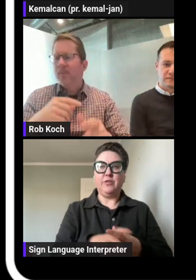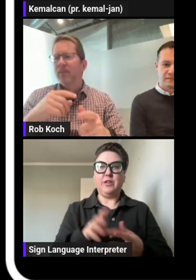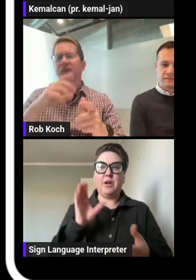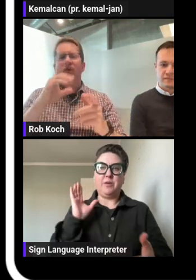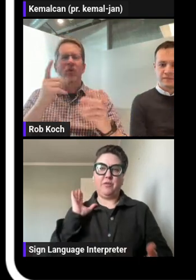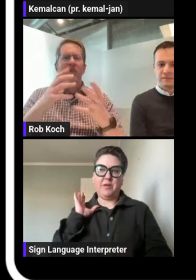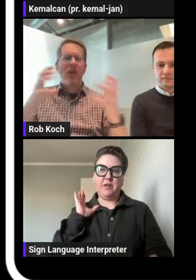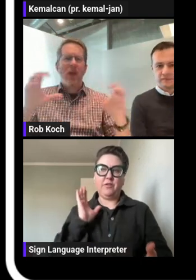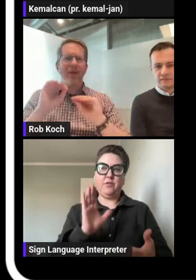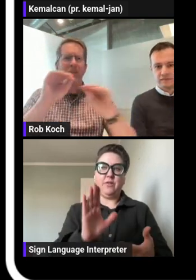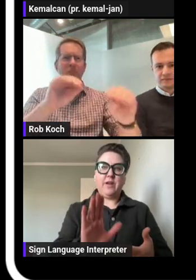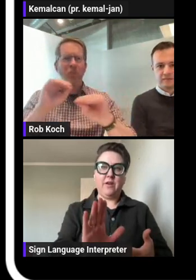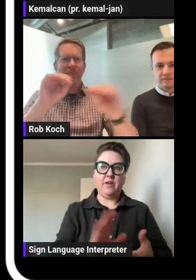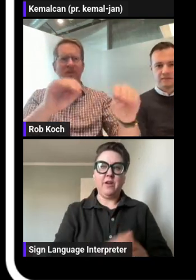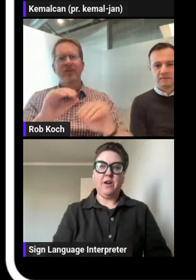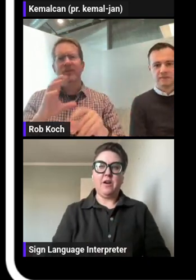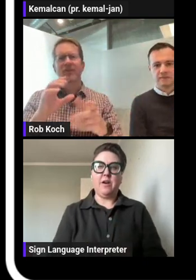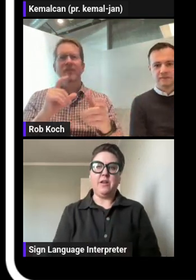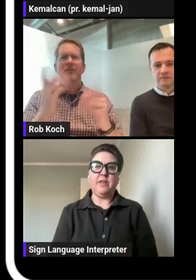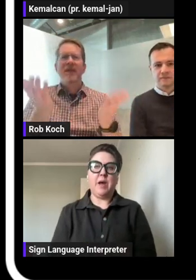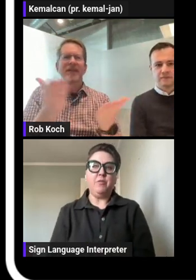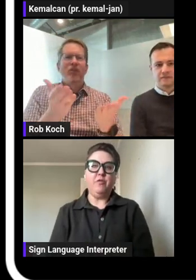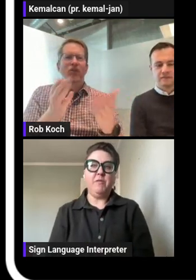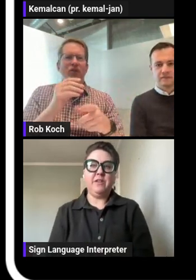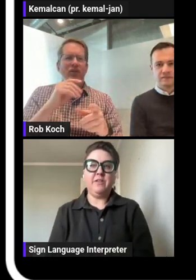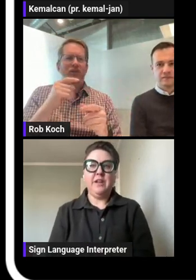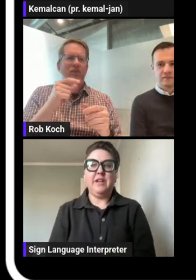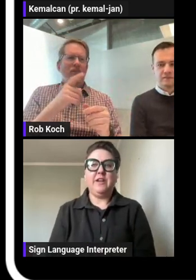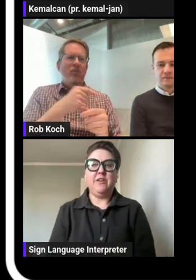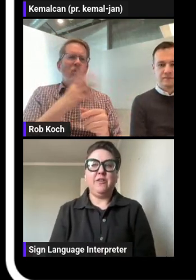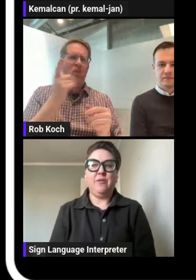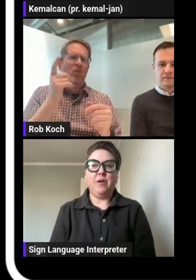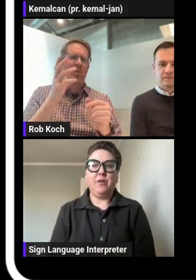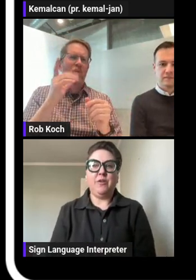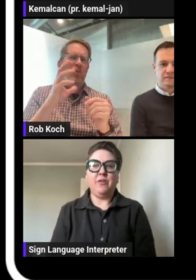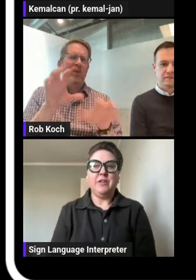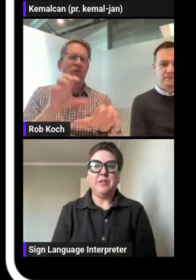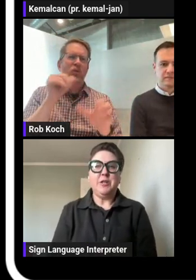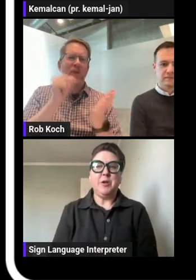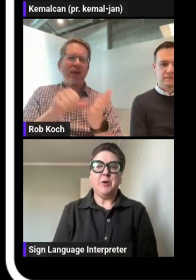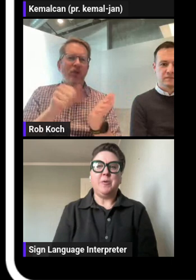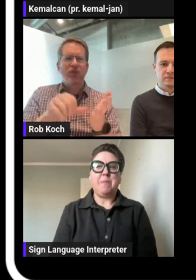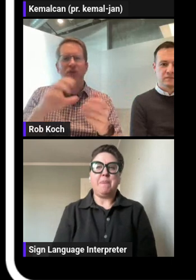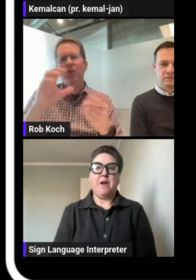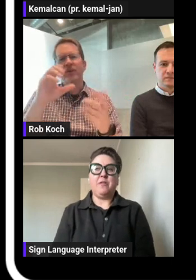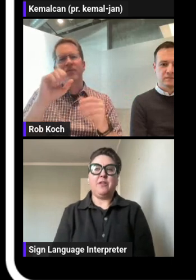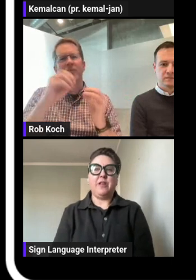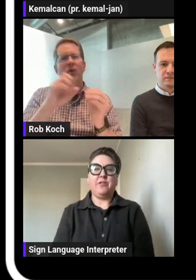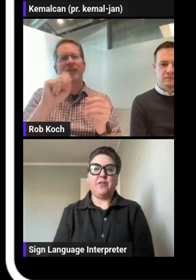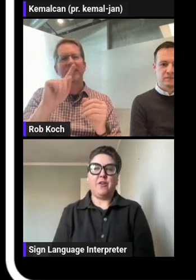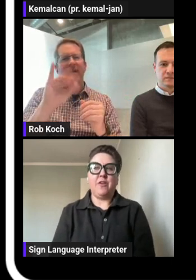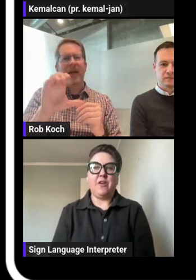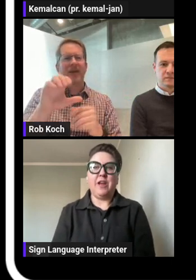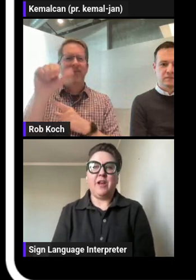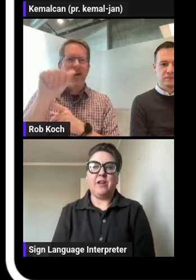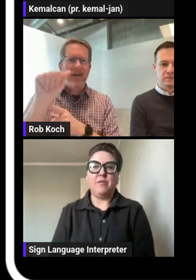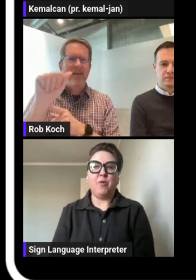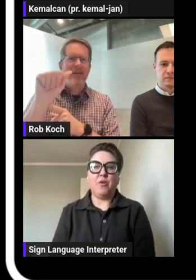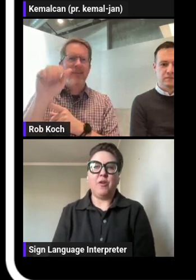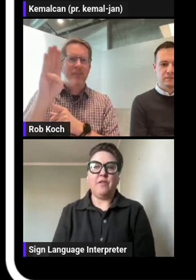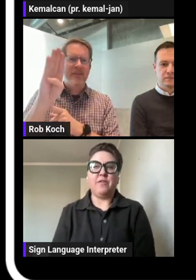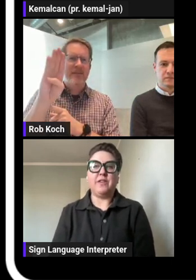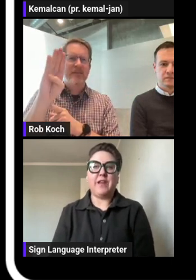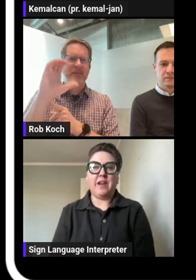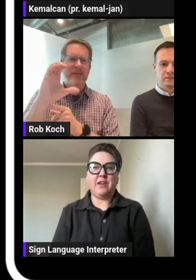you're literally coming from here to there in that movement. Here where we're, the letters are,